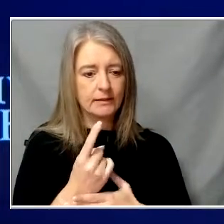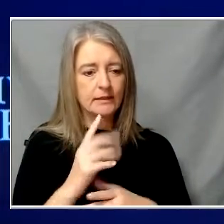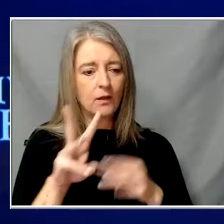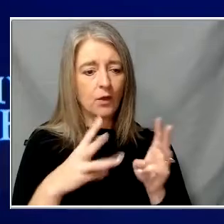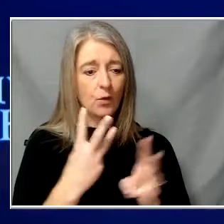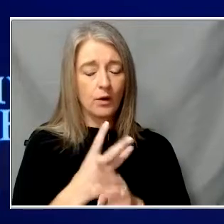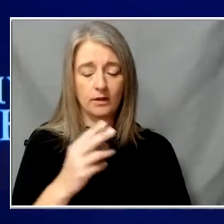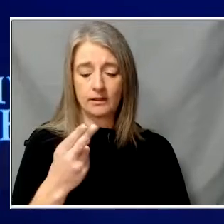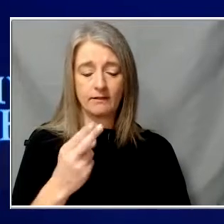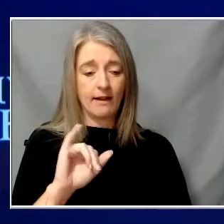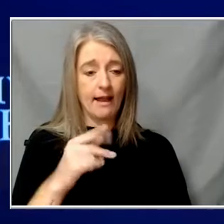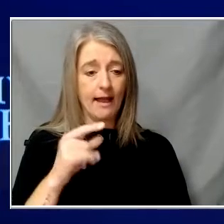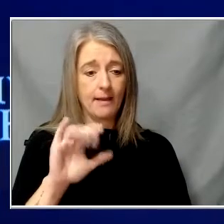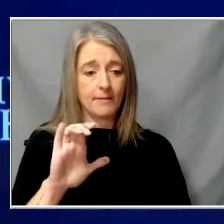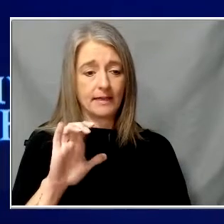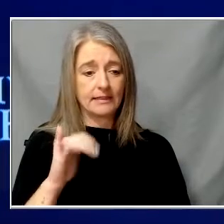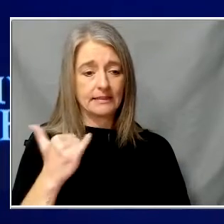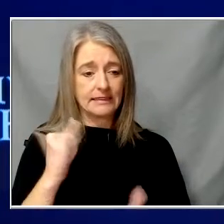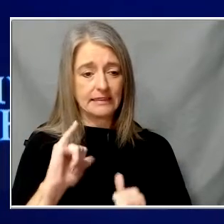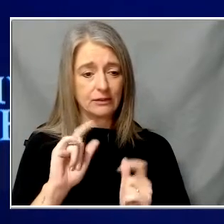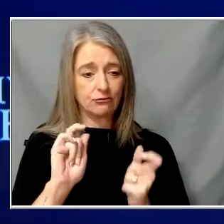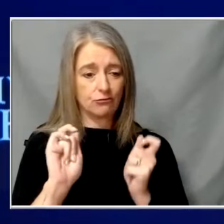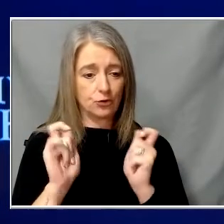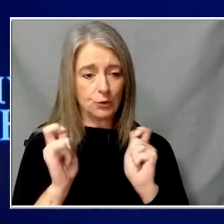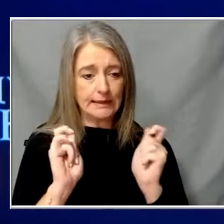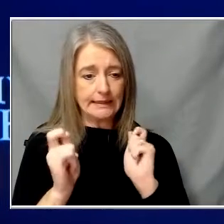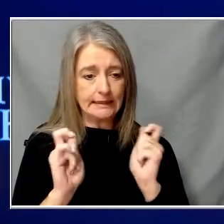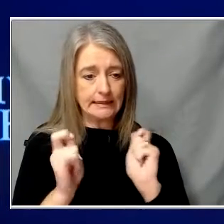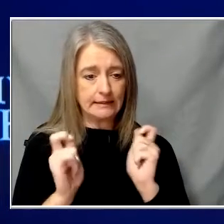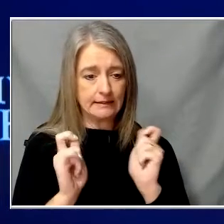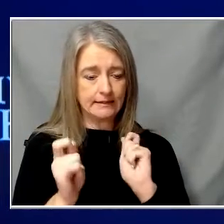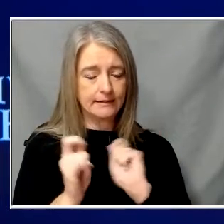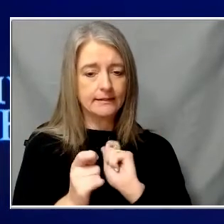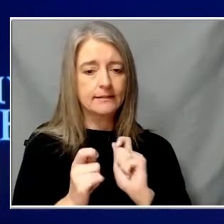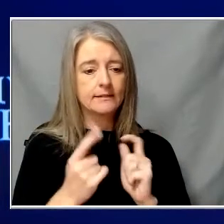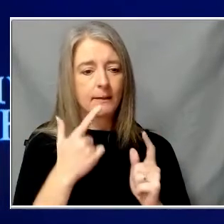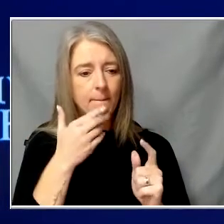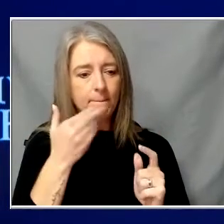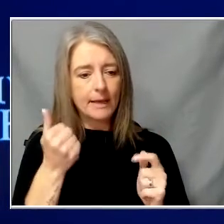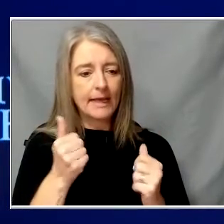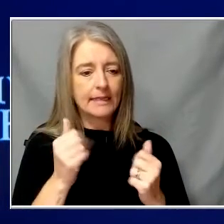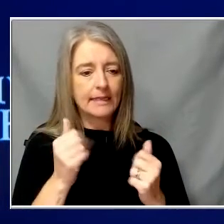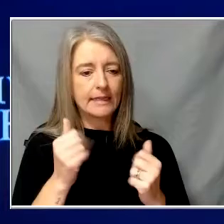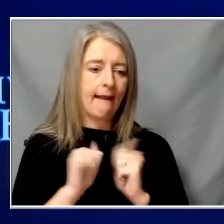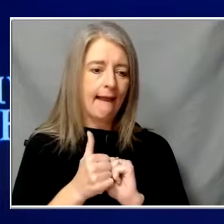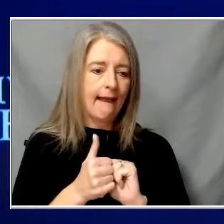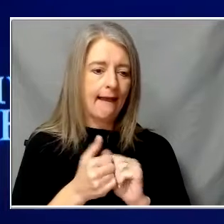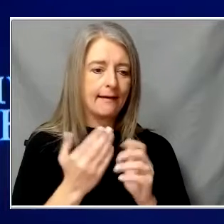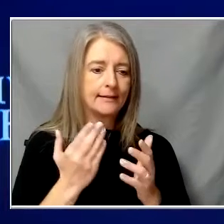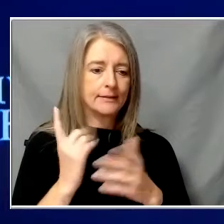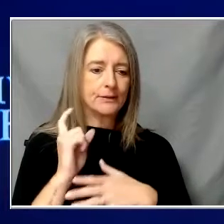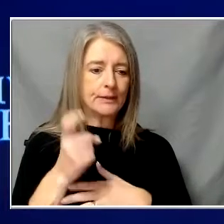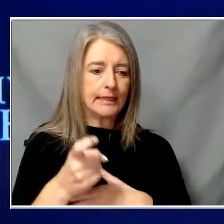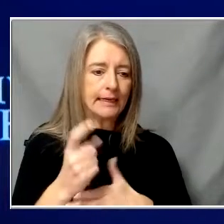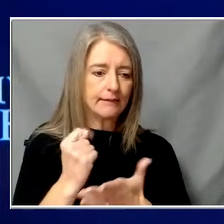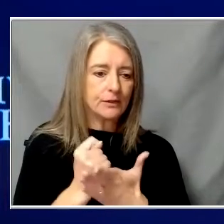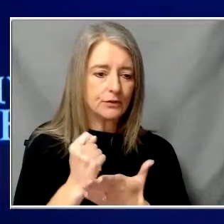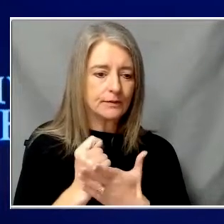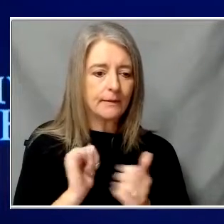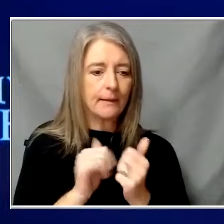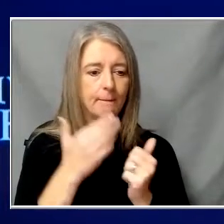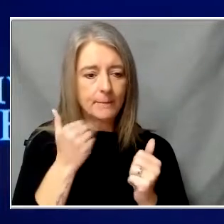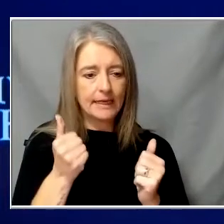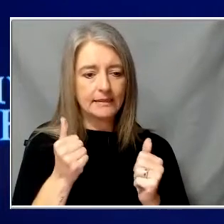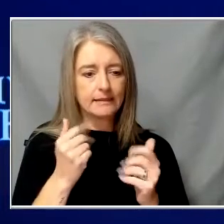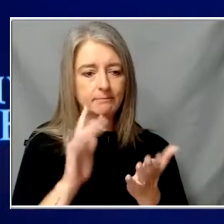trying to tweak it. We're trying to determine what are the best ways to give the chemo, the best agents to use. So really, so